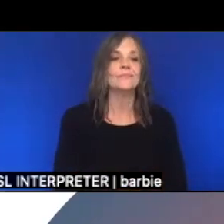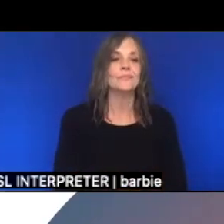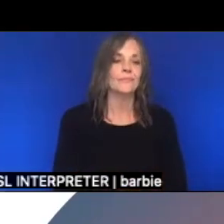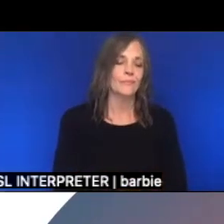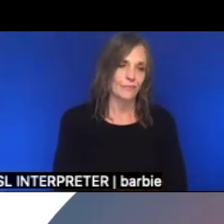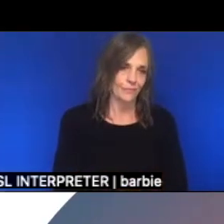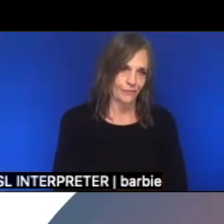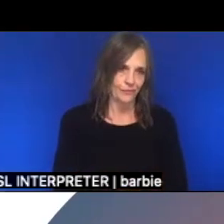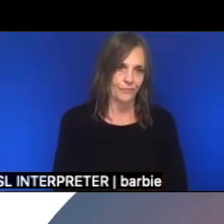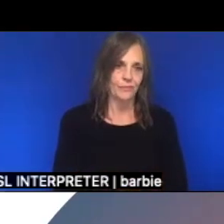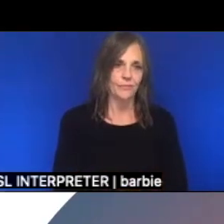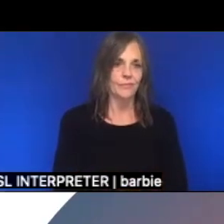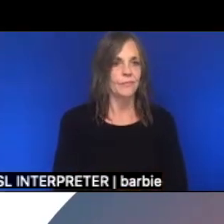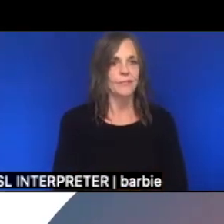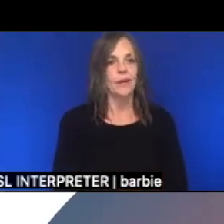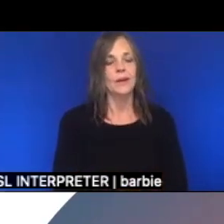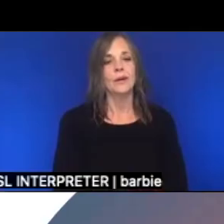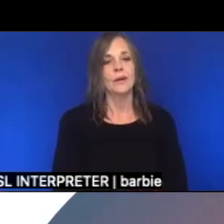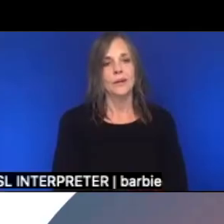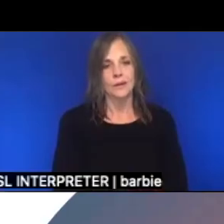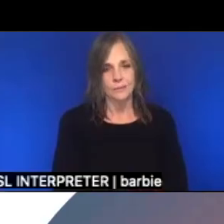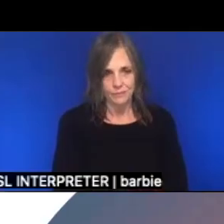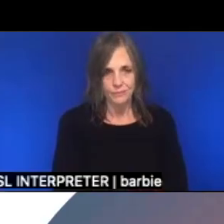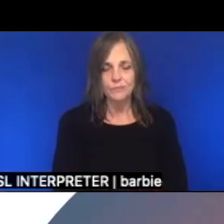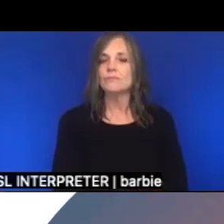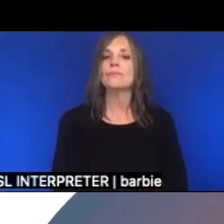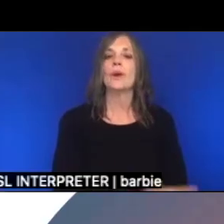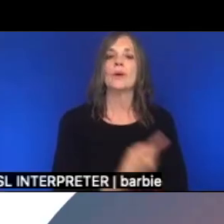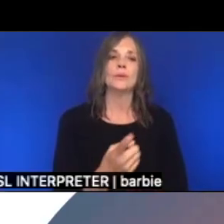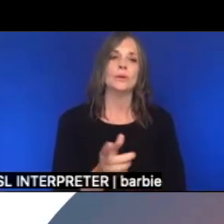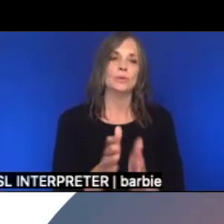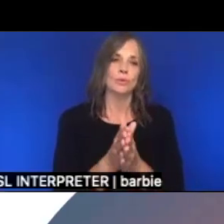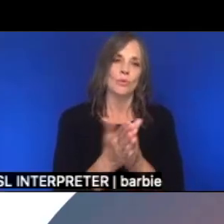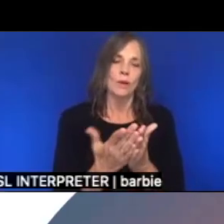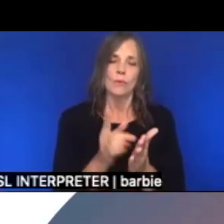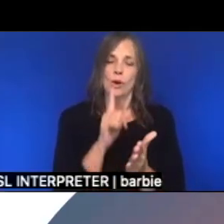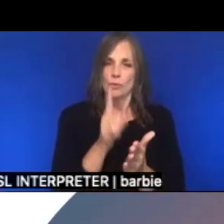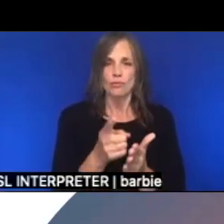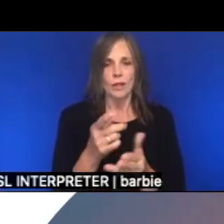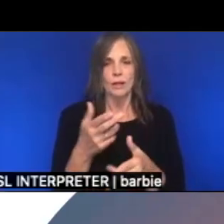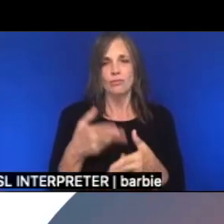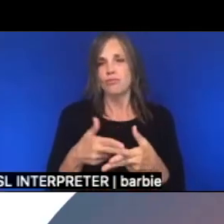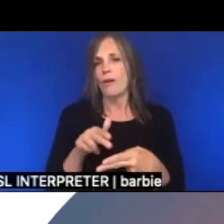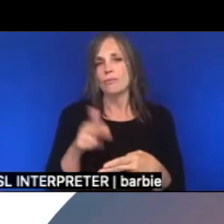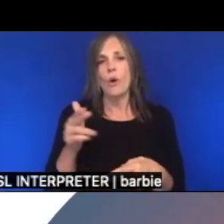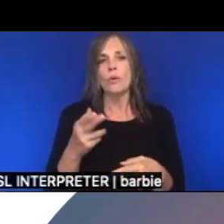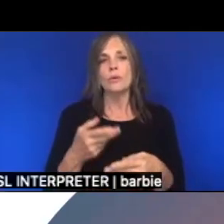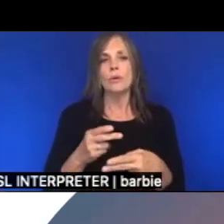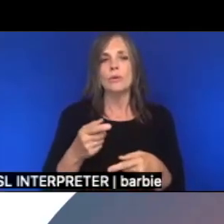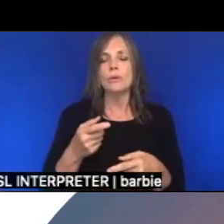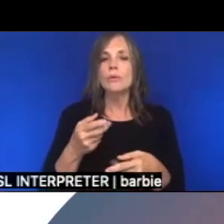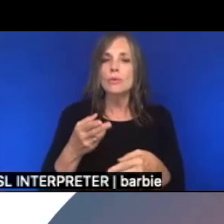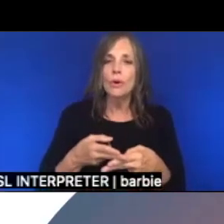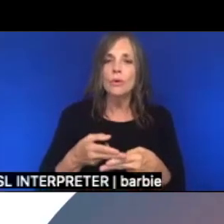a well-known book about ASL, which is signing naturally. If you are into video games, you